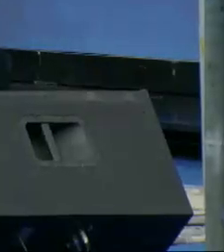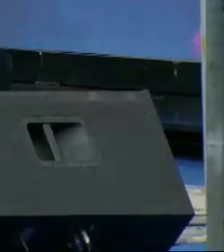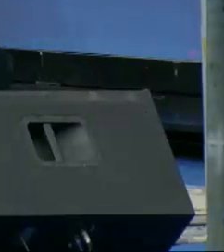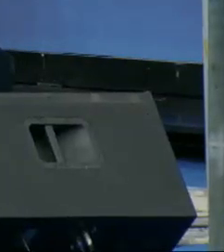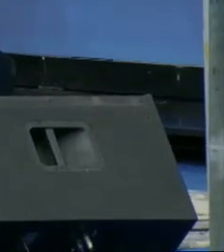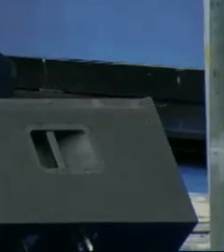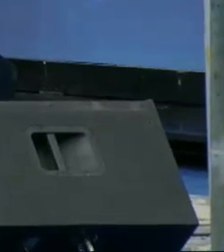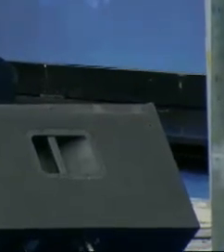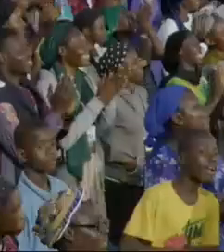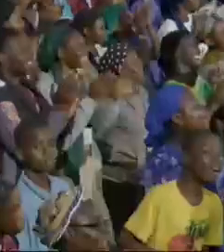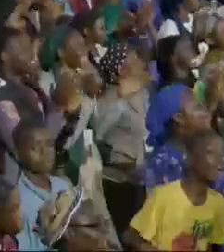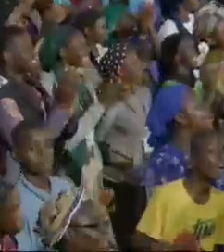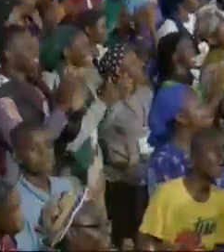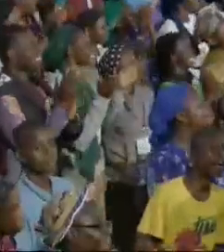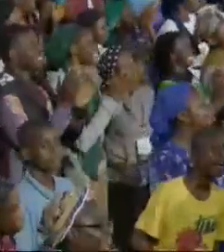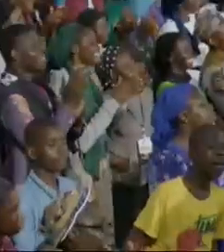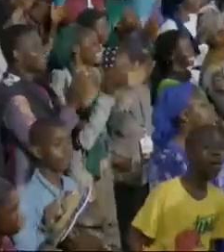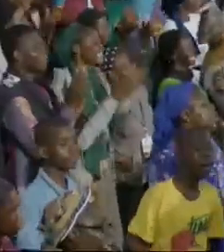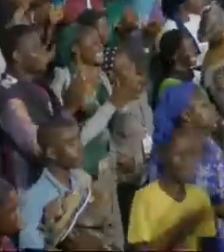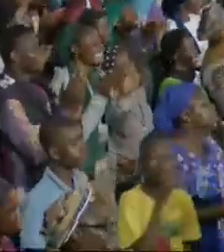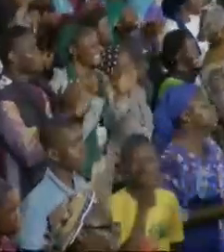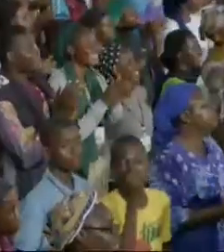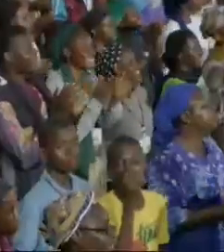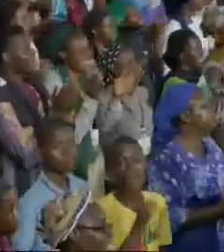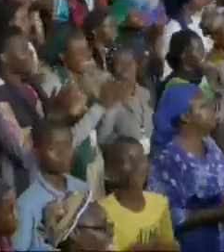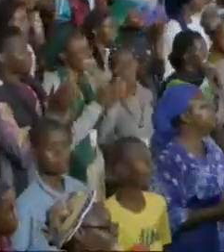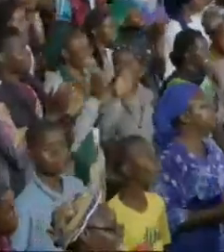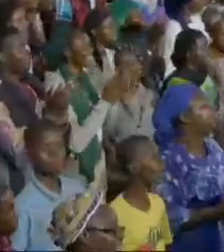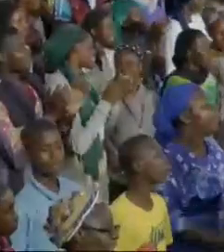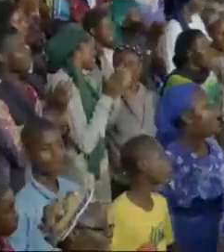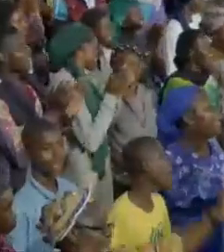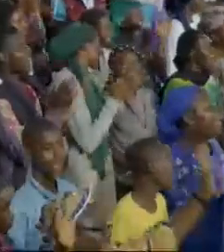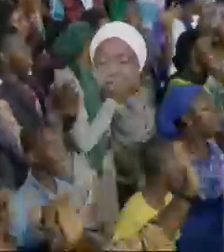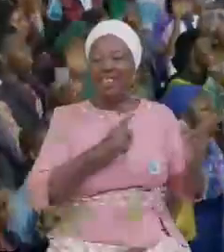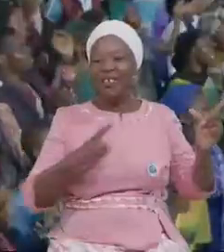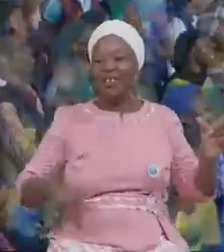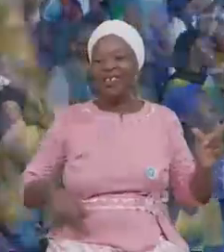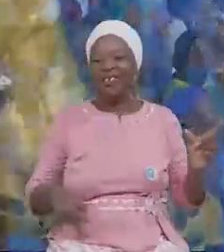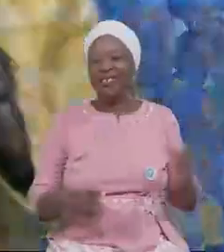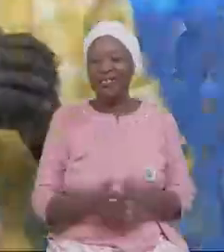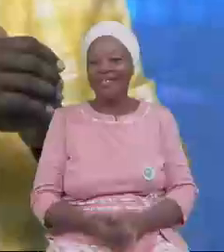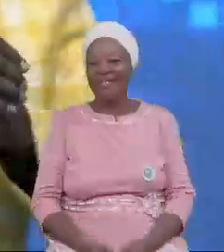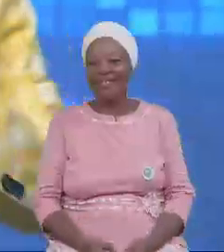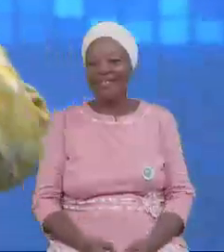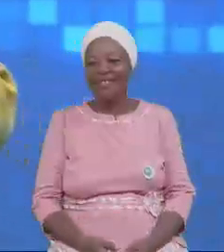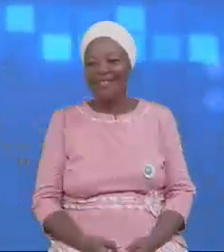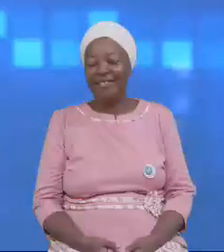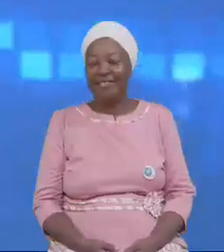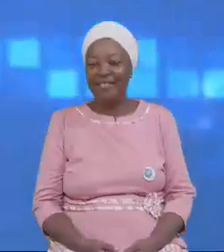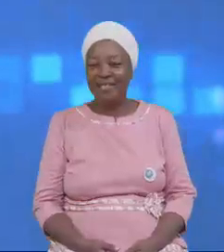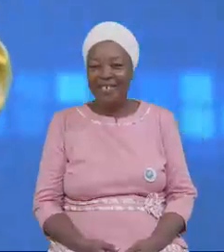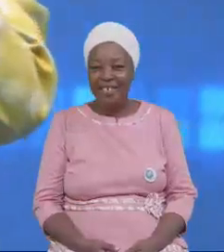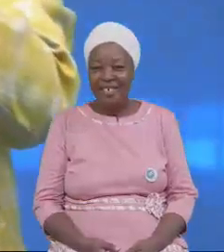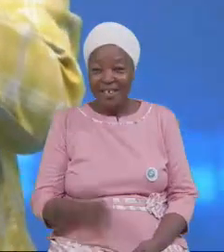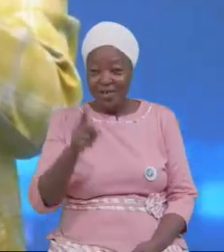your miracles tonight. You're welcome, sir. Thank you, Pastor. Praise the Lord. You are here